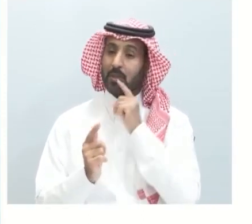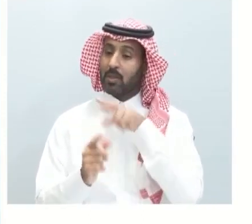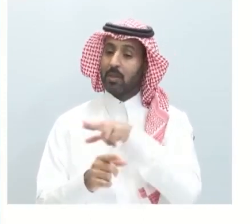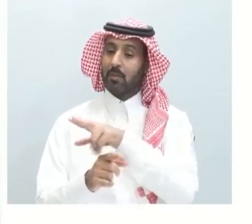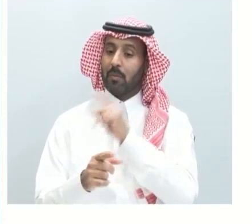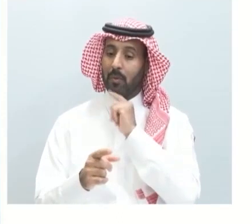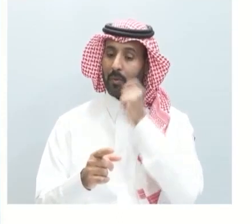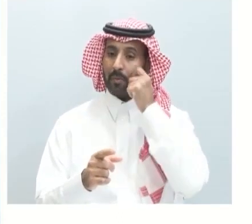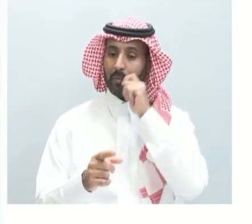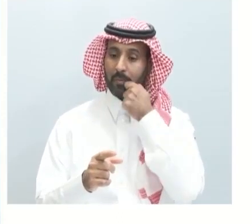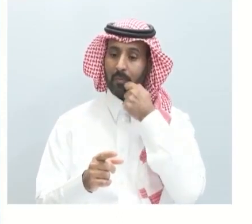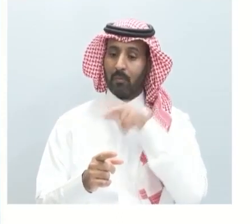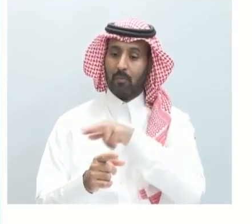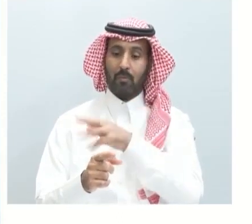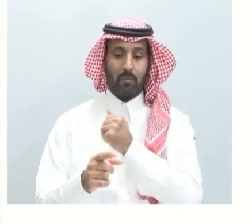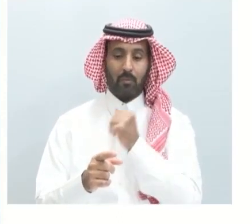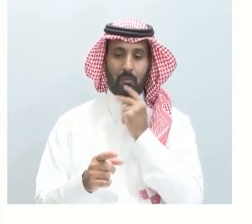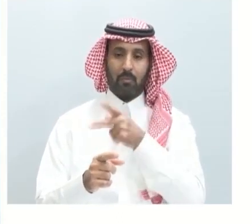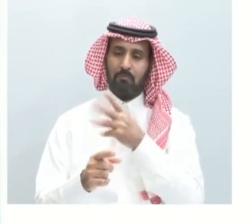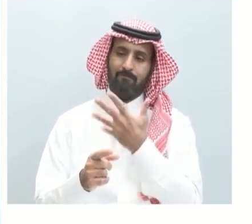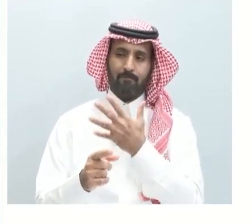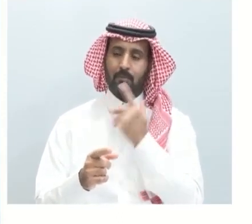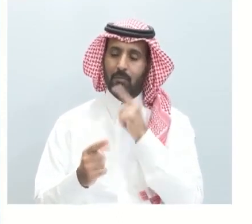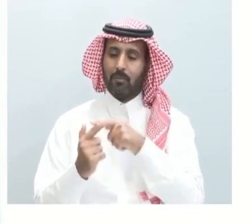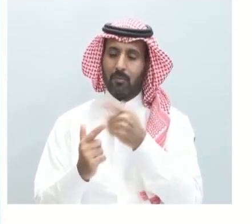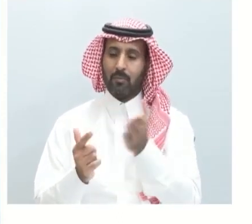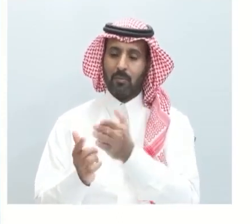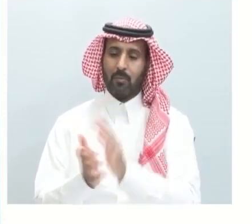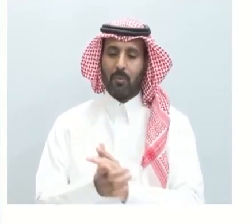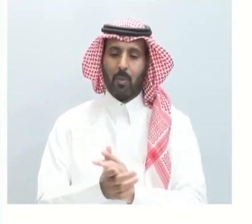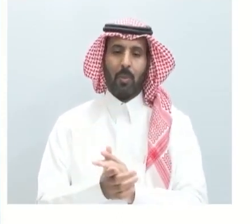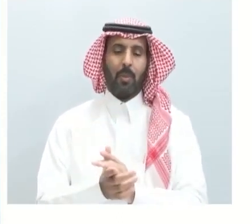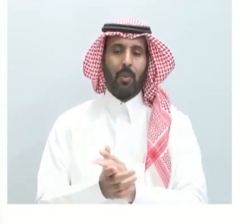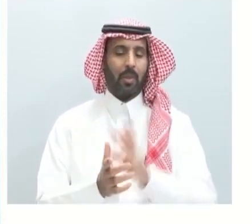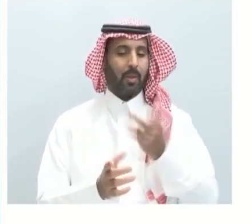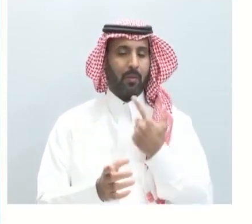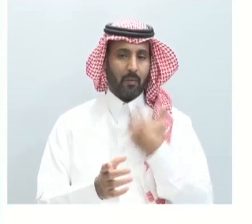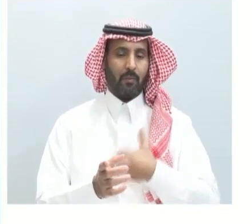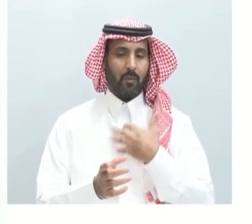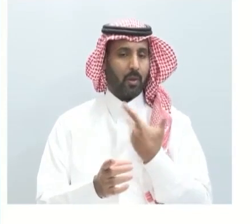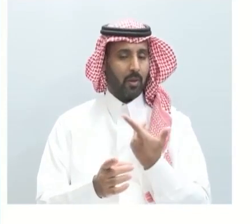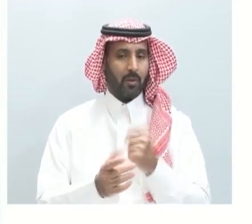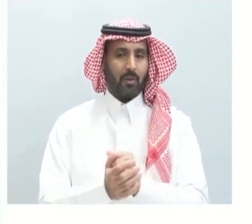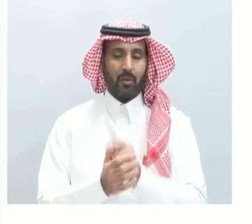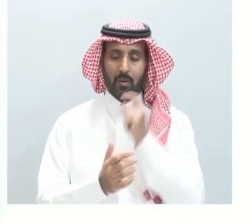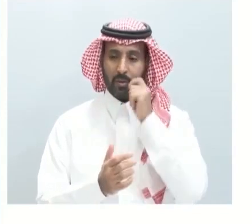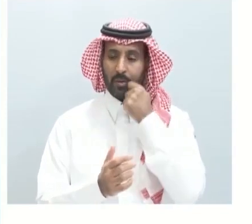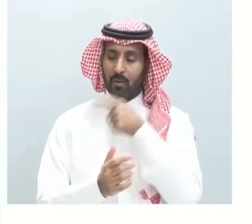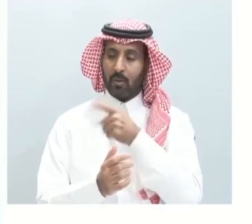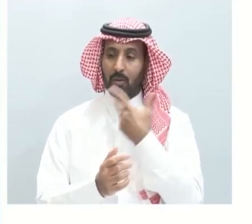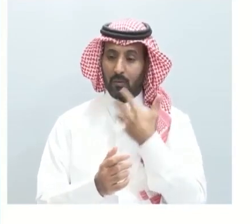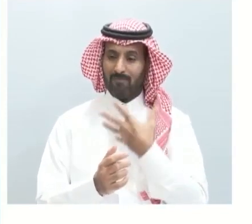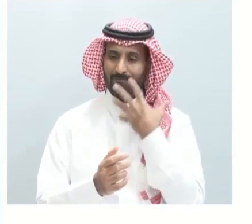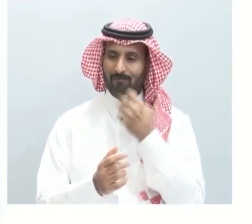maybe his brother maybe not we're just guessing here how does he feel he is very